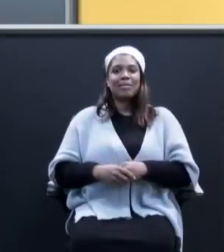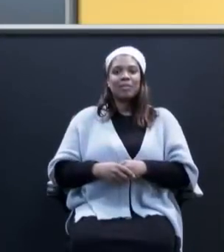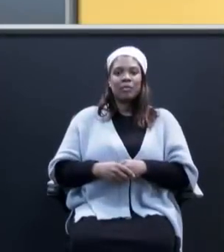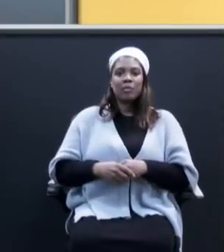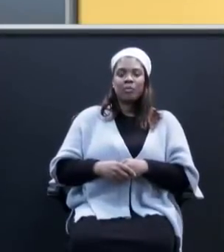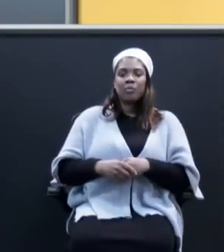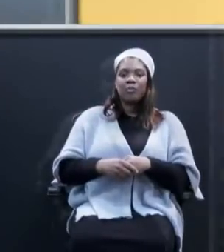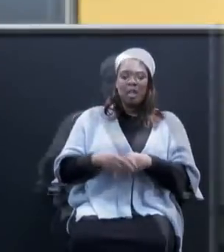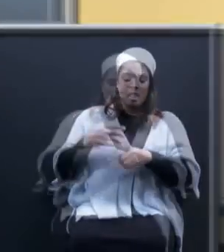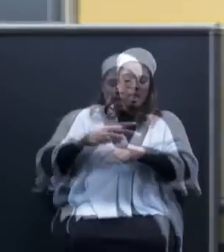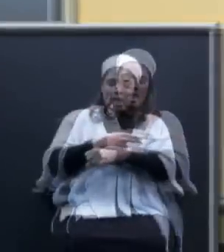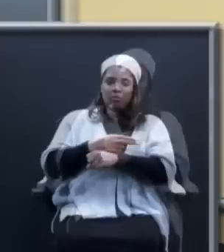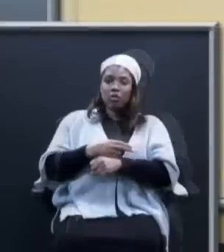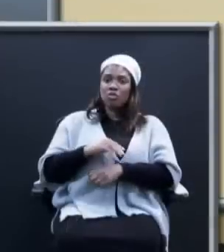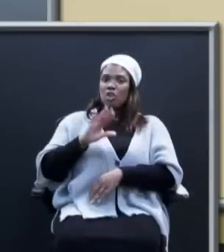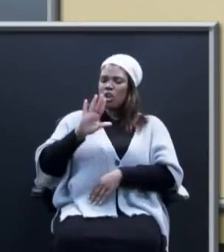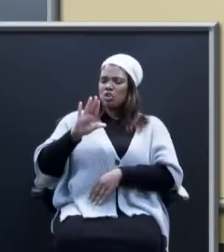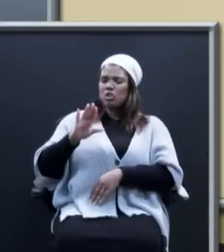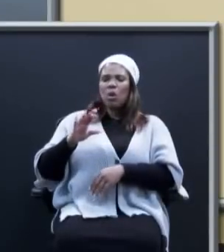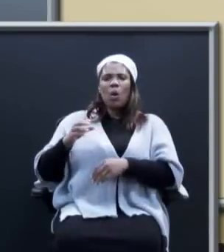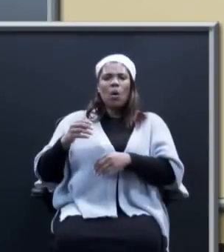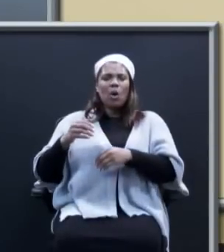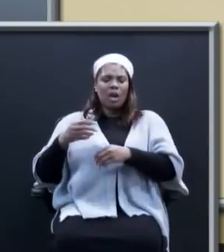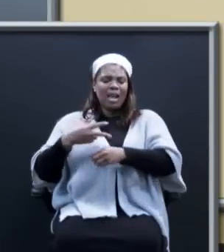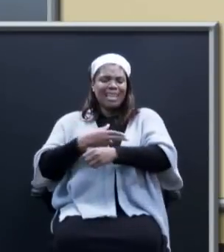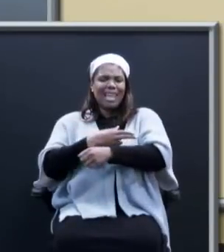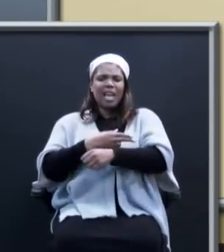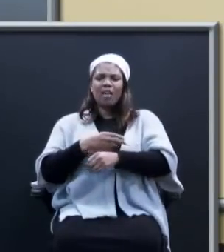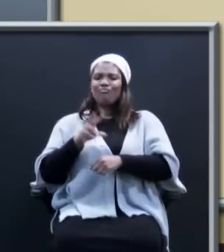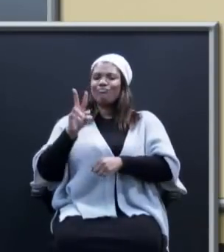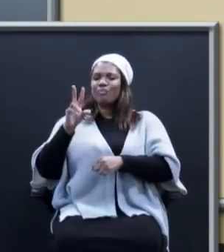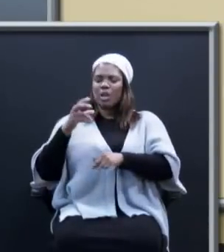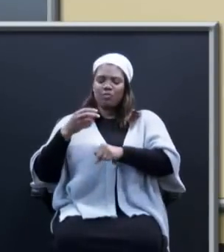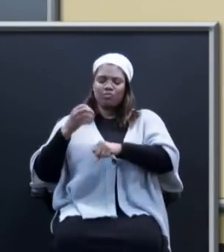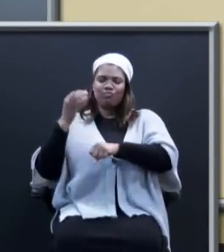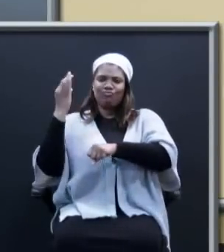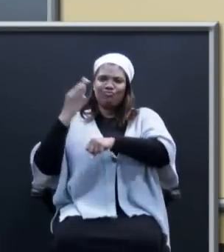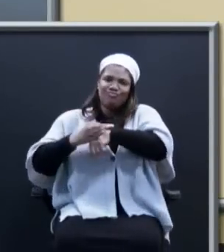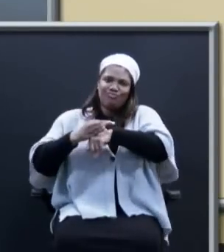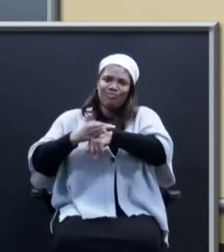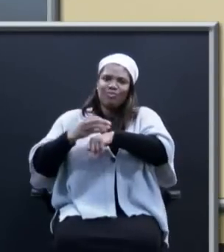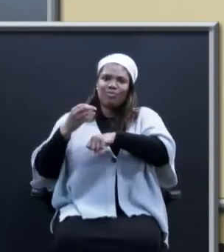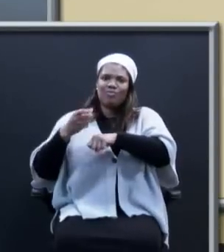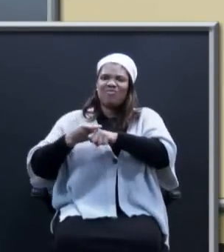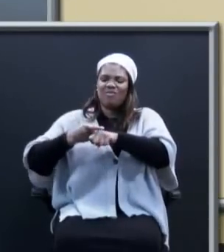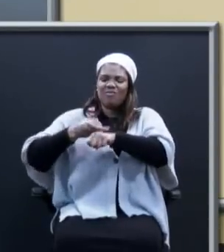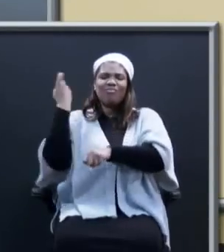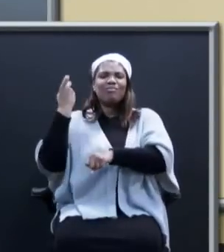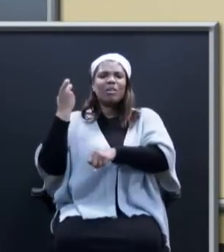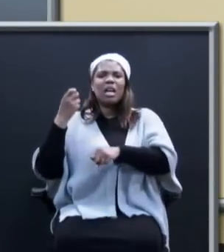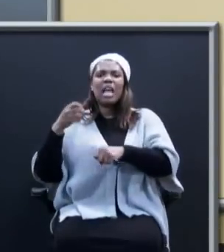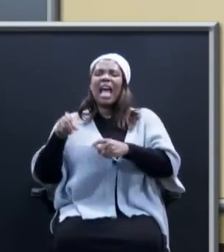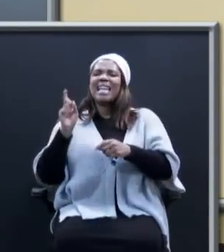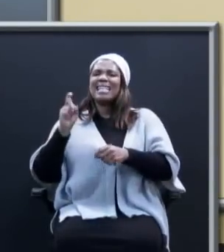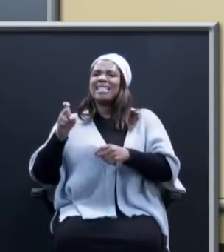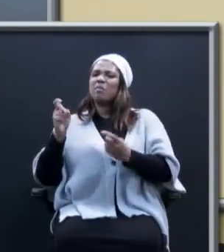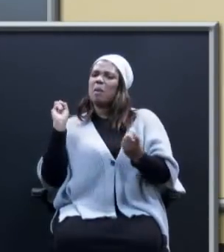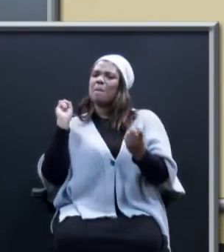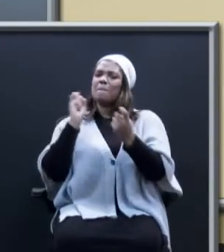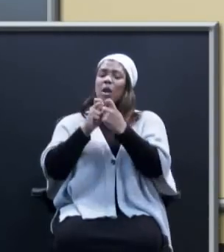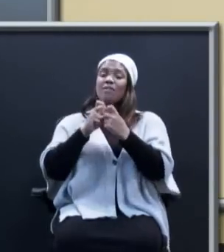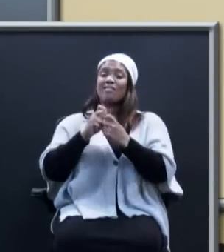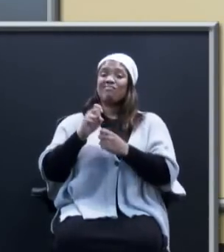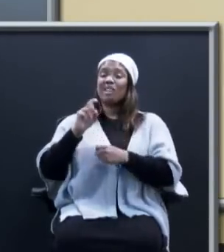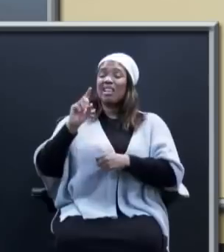ahead. Your lamb shall be without blemish. Your lamb shall be without blemish. It's got to be perfect. Go ahead and read. A male of the first